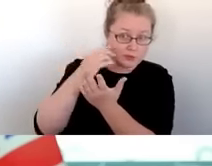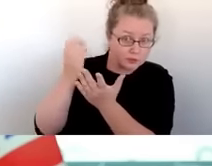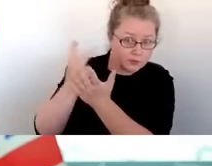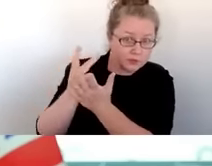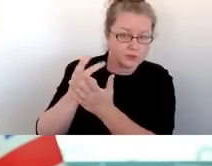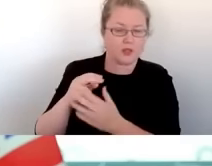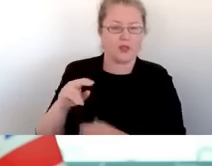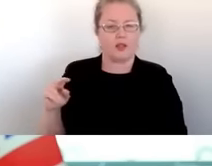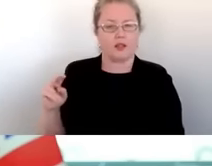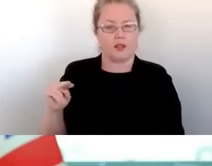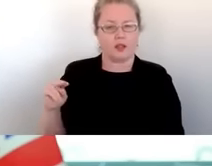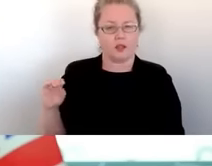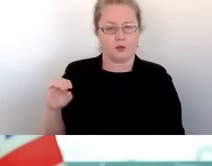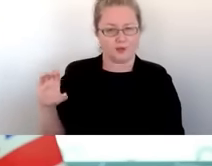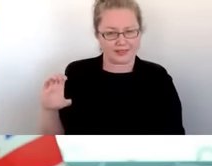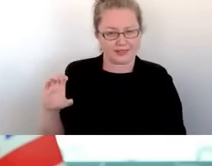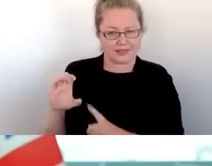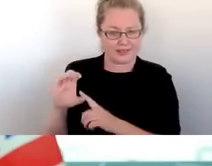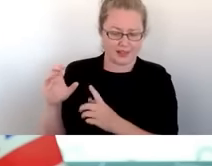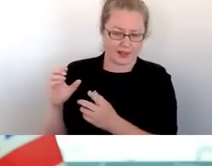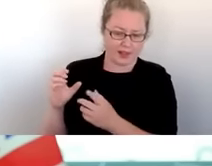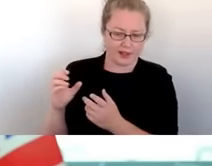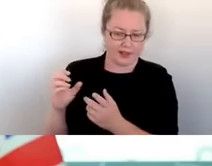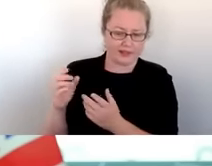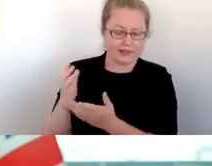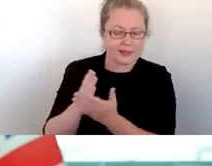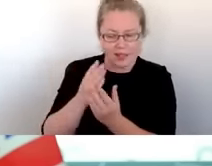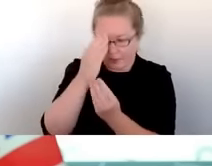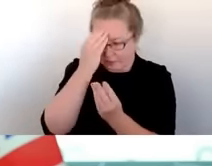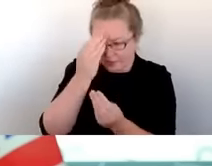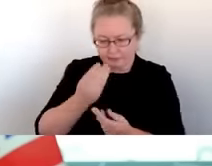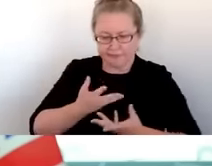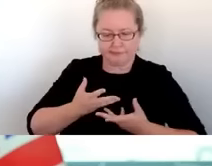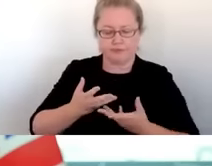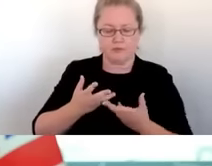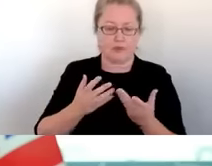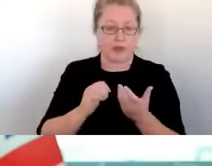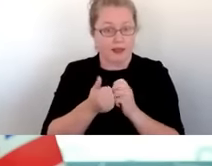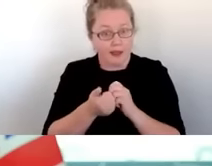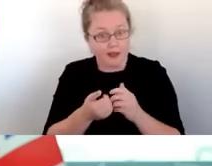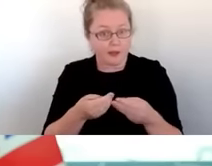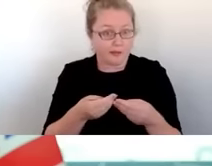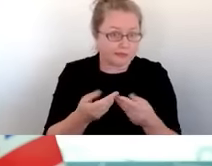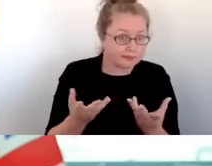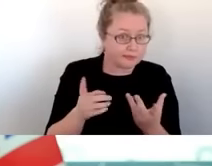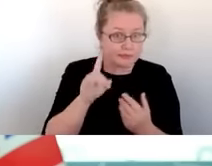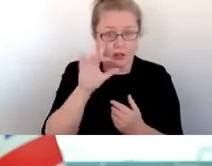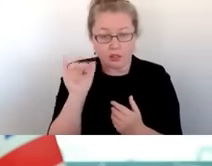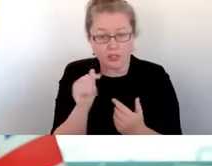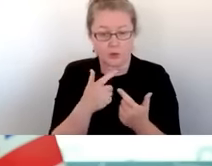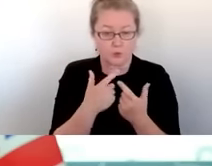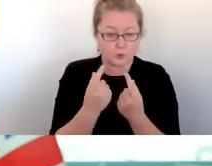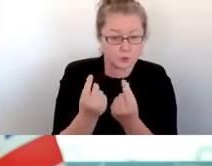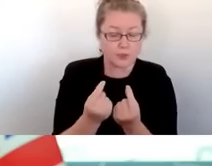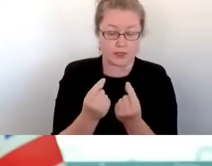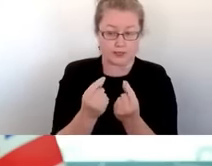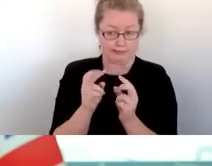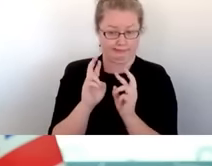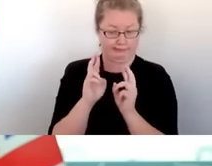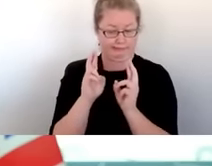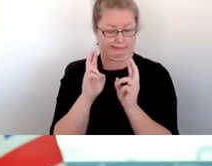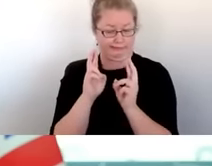information from the NOC, which provides us all the logistical information about delivery of vaccines, and we're hoping that we will